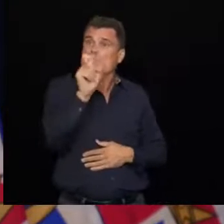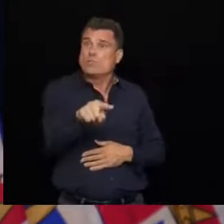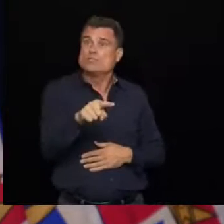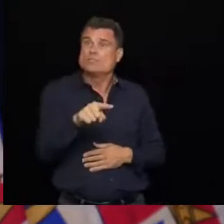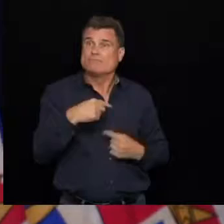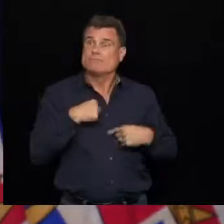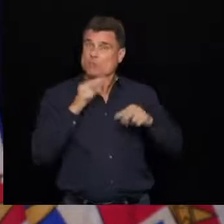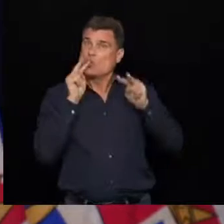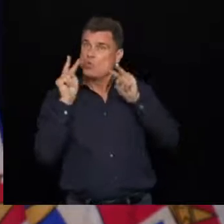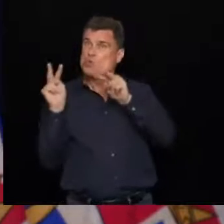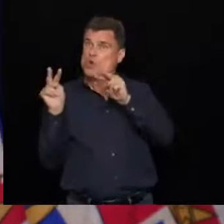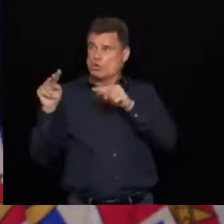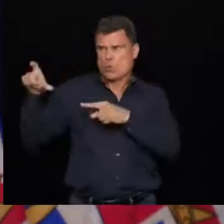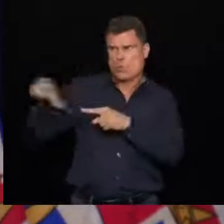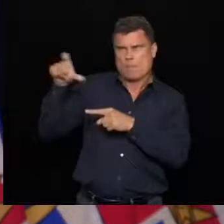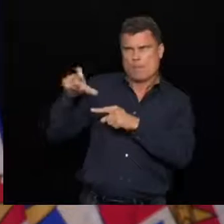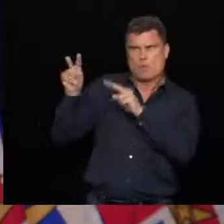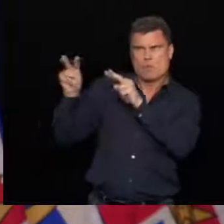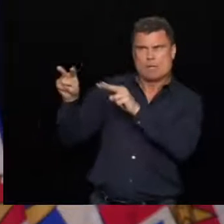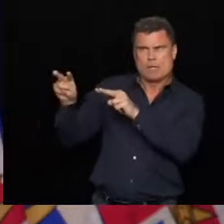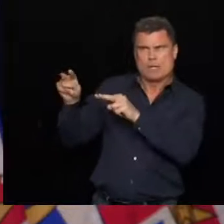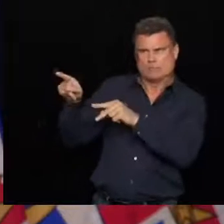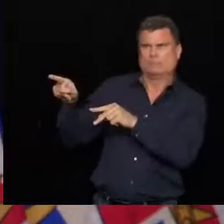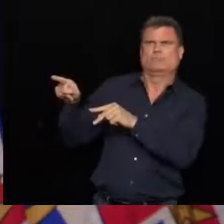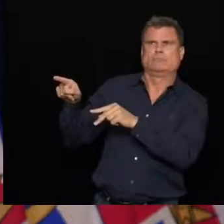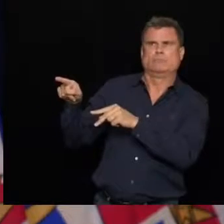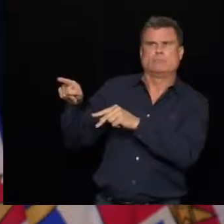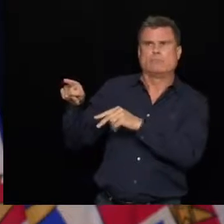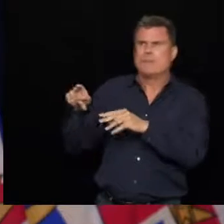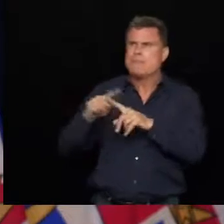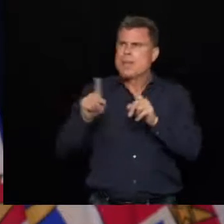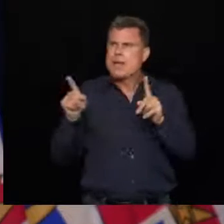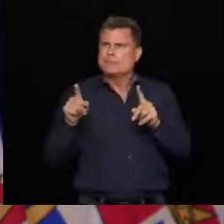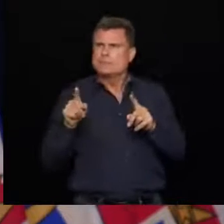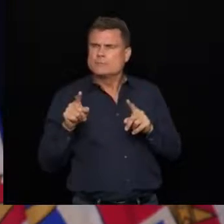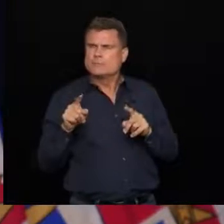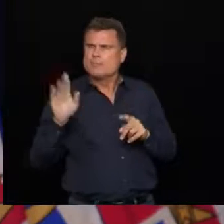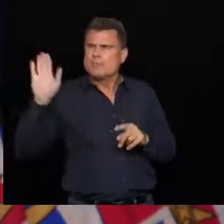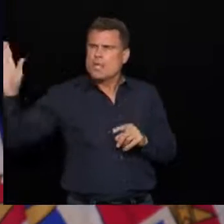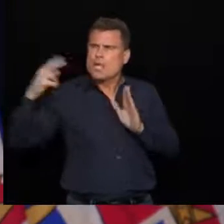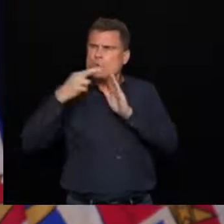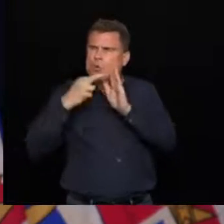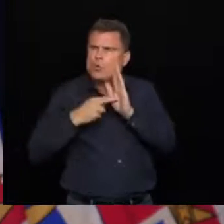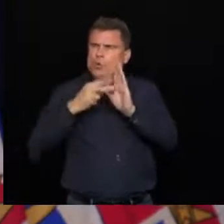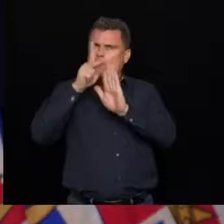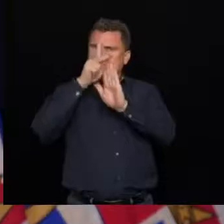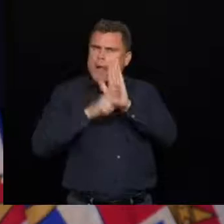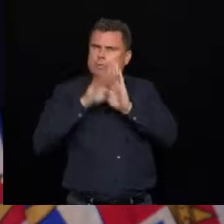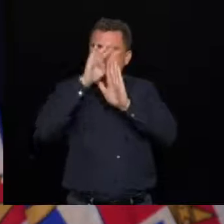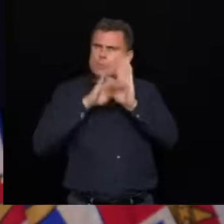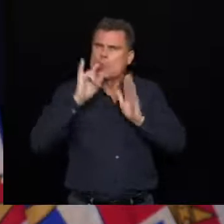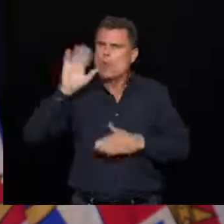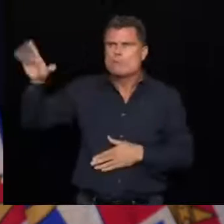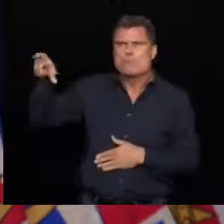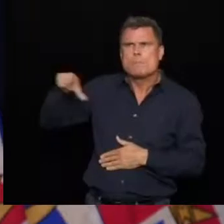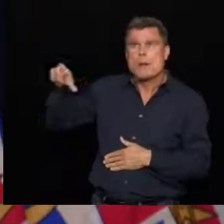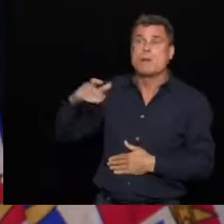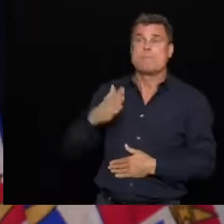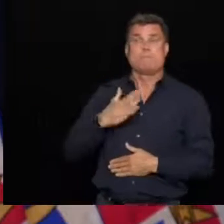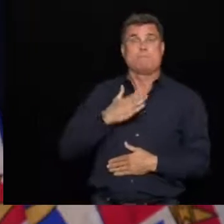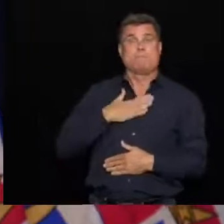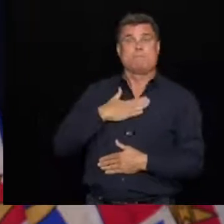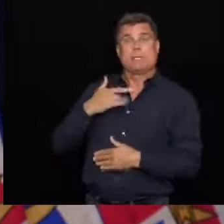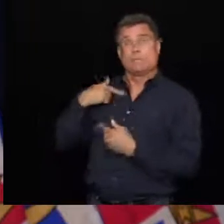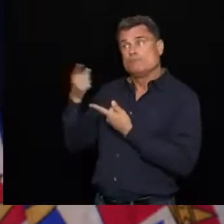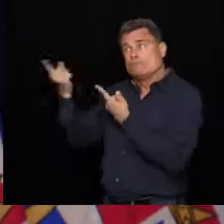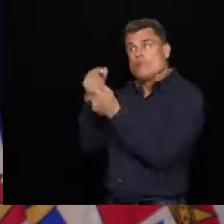what parameters they're using. I know I've had discussions with my colleague and my counterpart in Quebec, and they've come out with